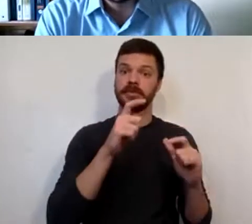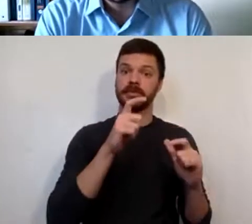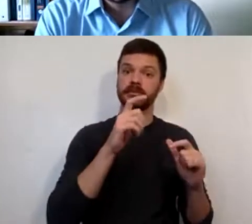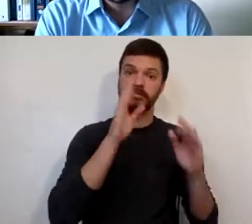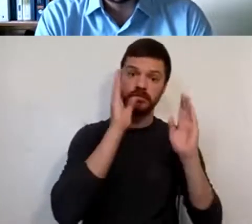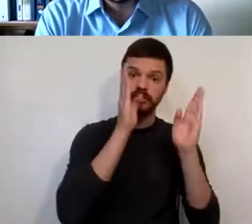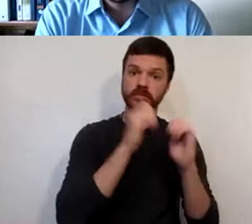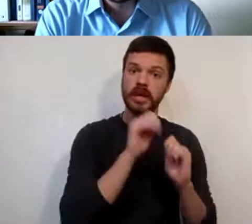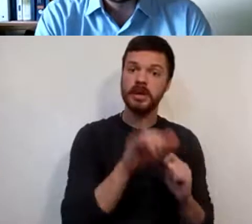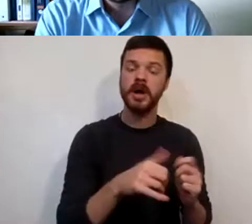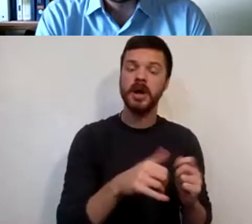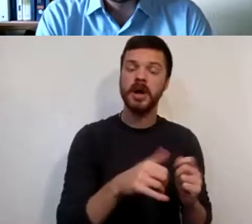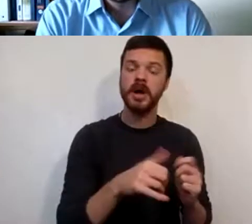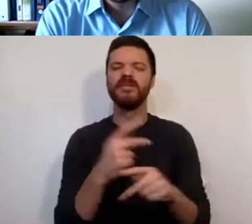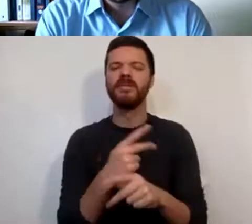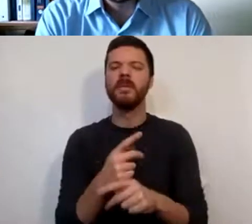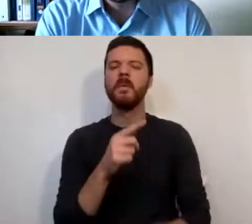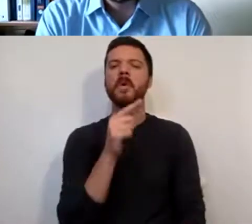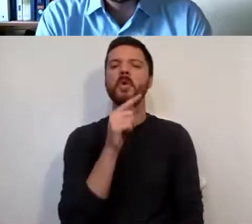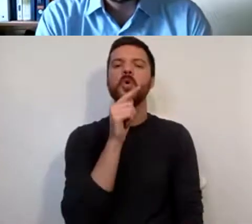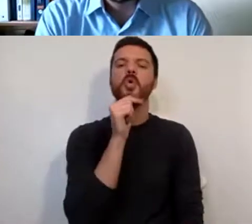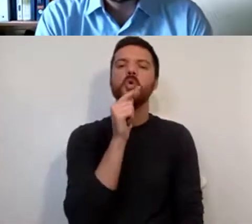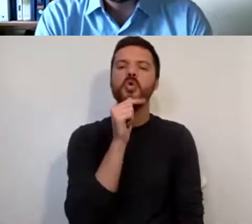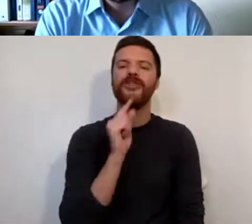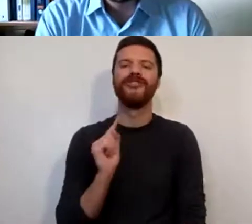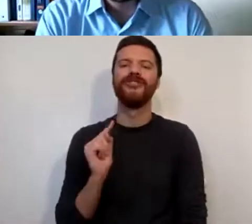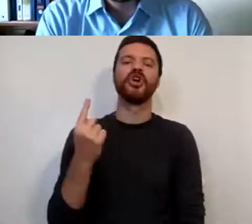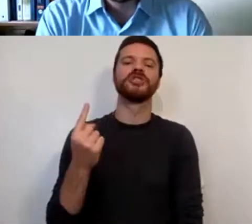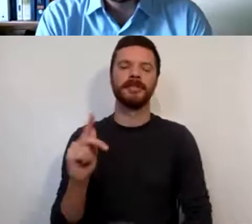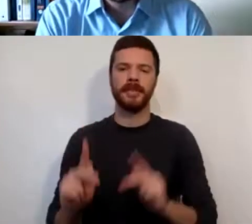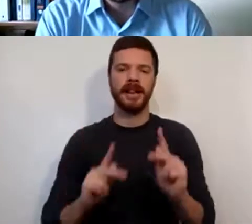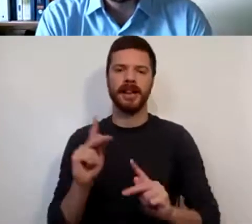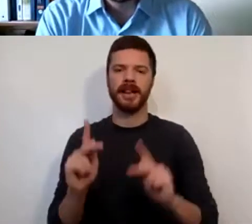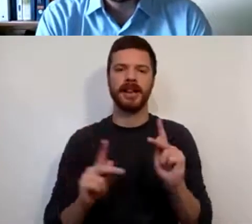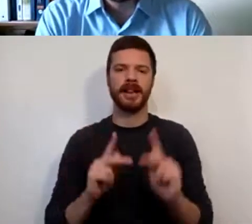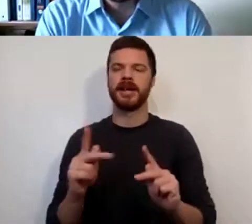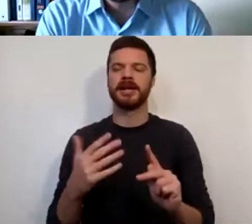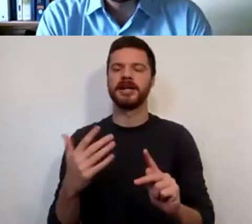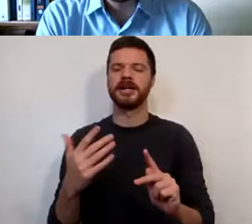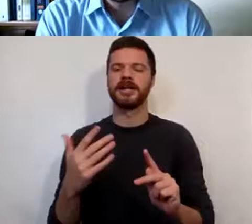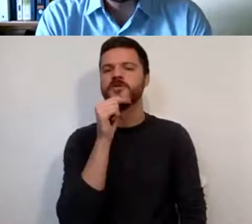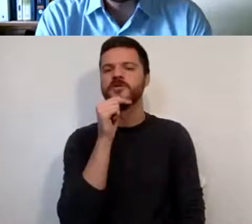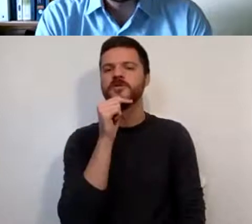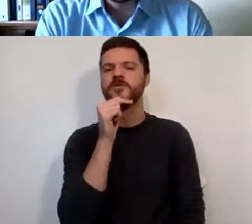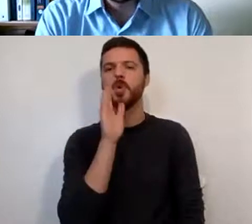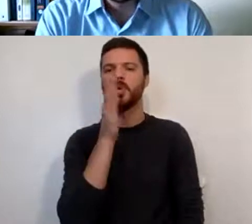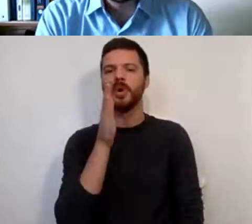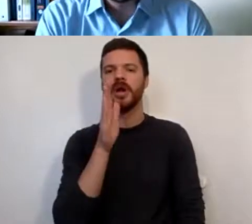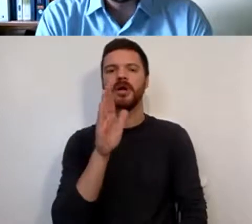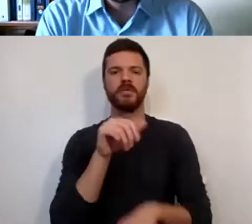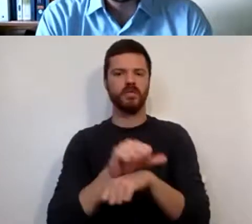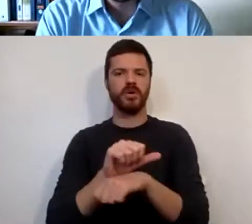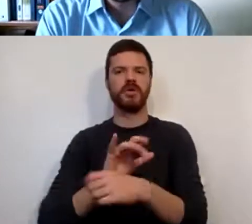out who are the people, who are the first people, who would have contact with these